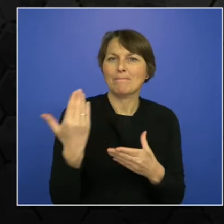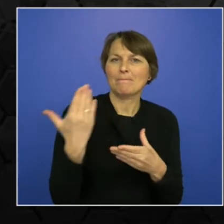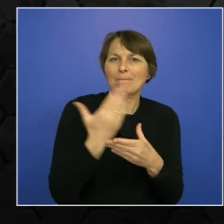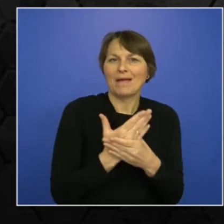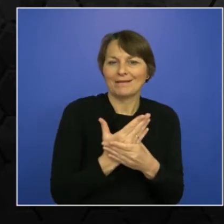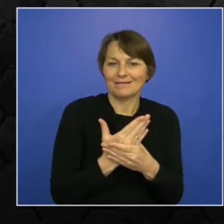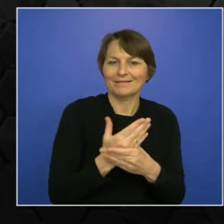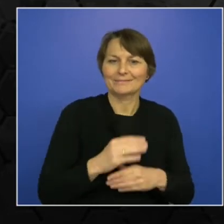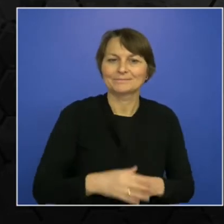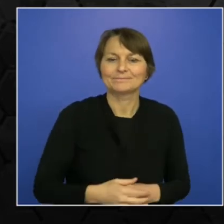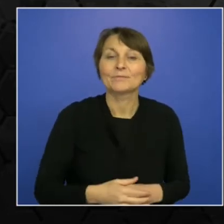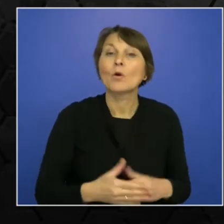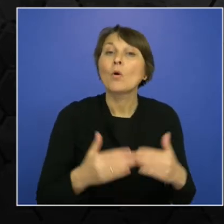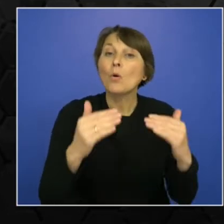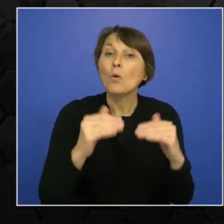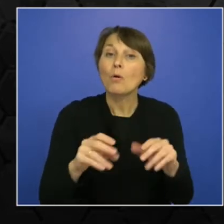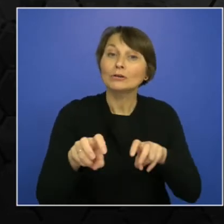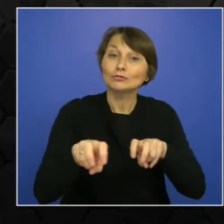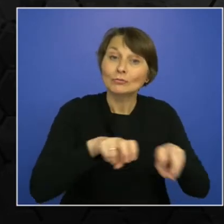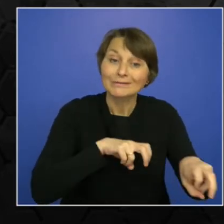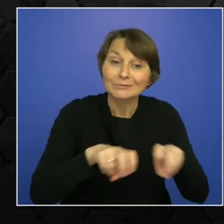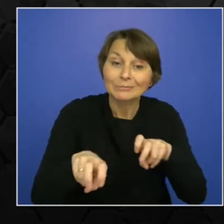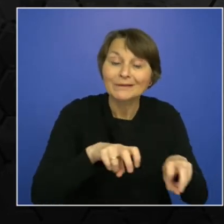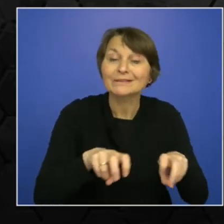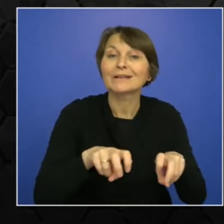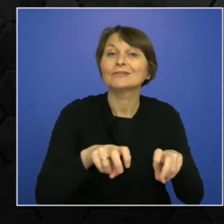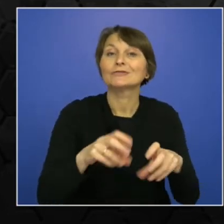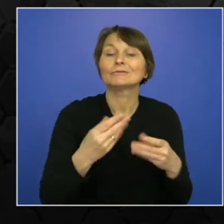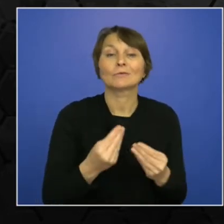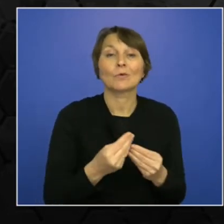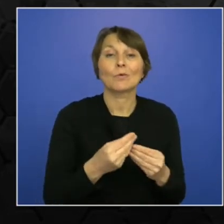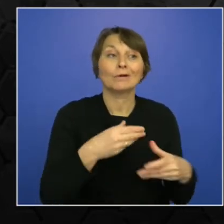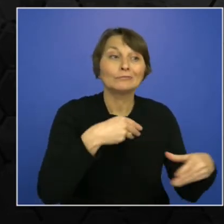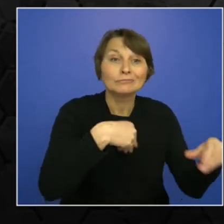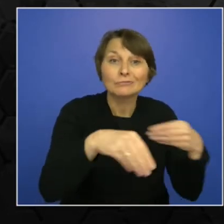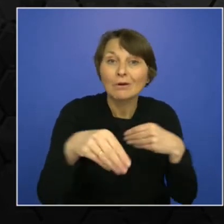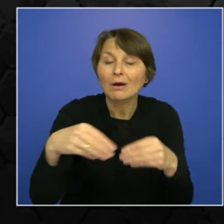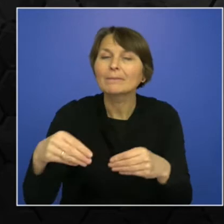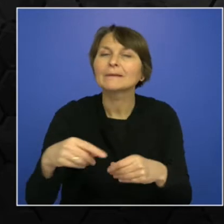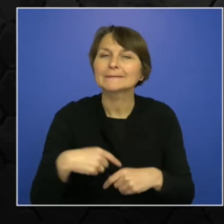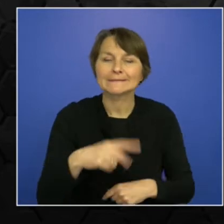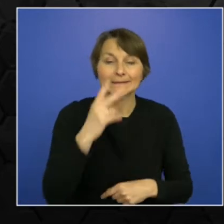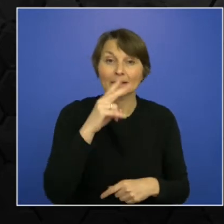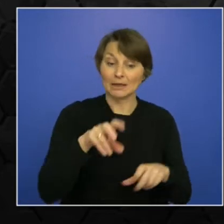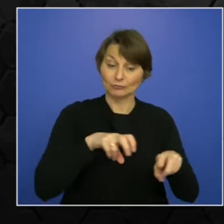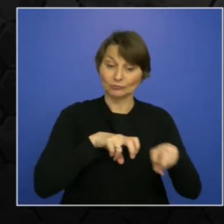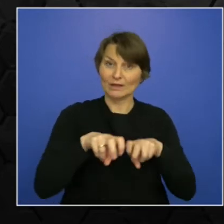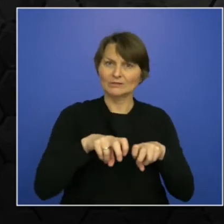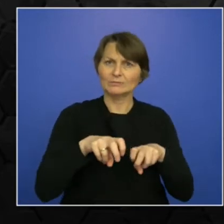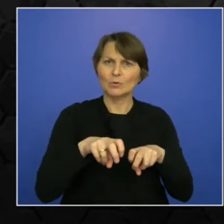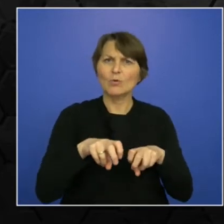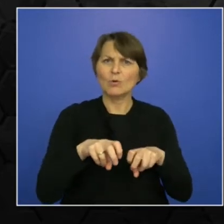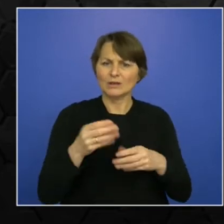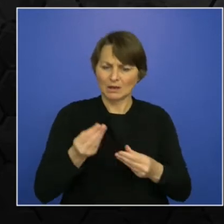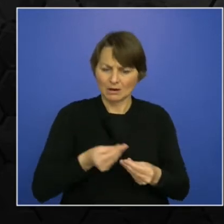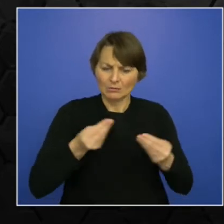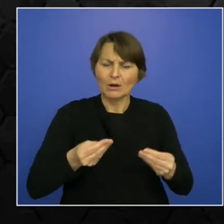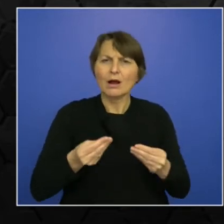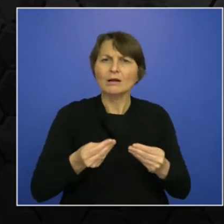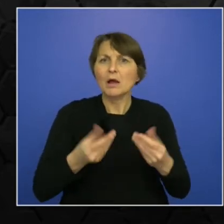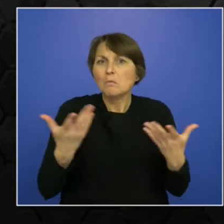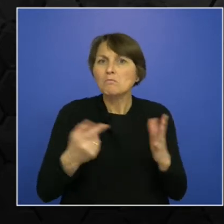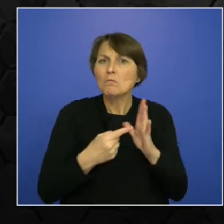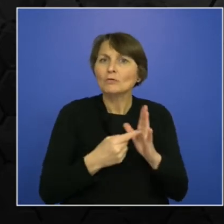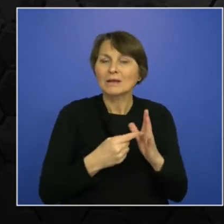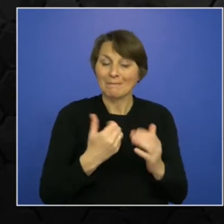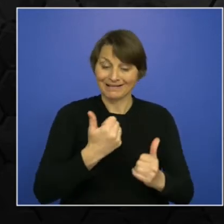Transportation, traffic anomaly identification, delivery optimization, and self-driving car are